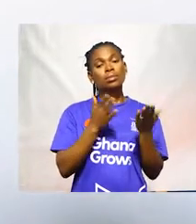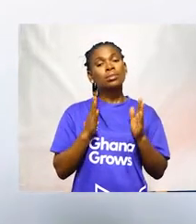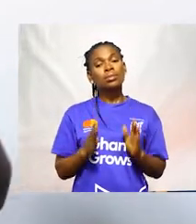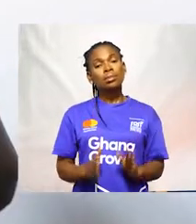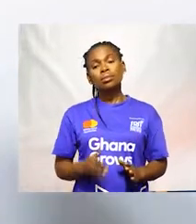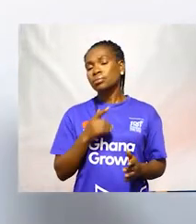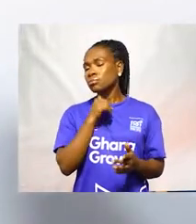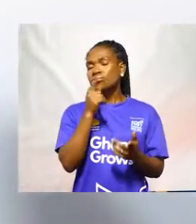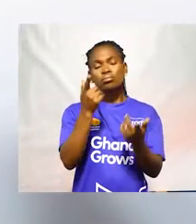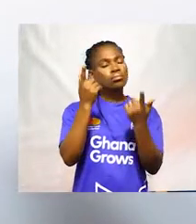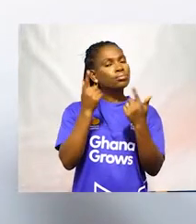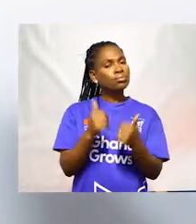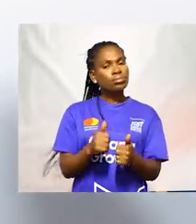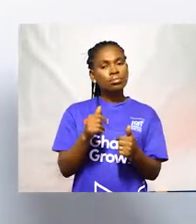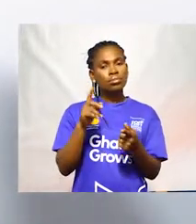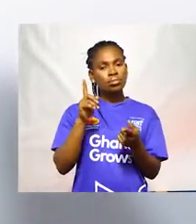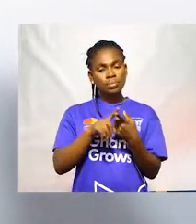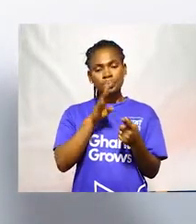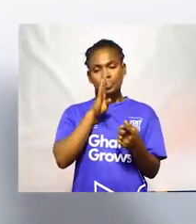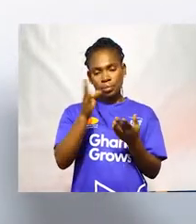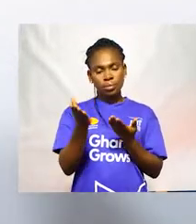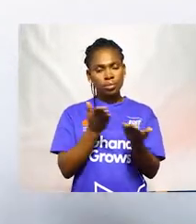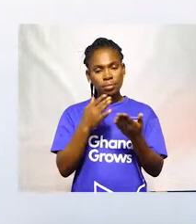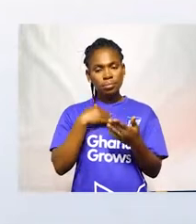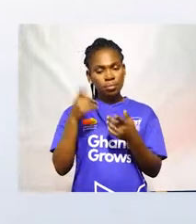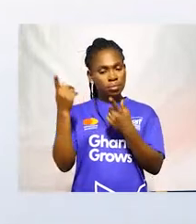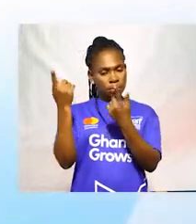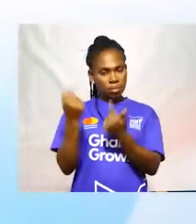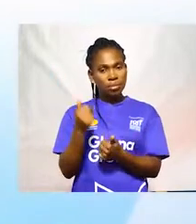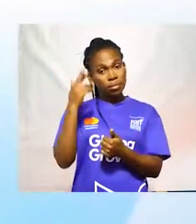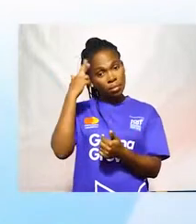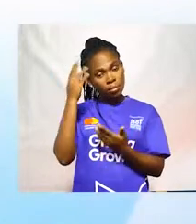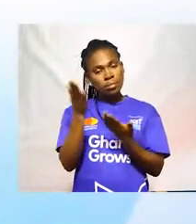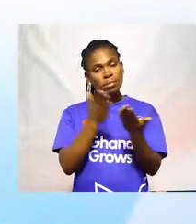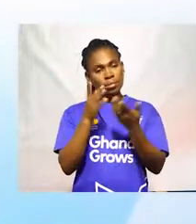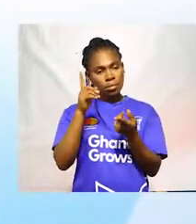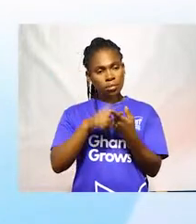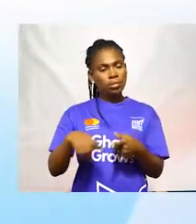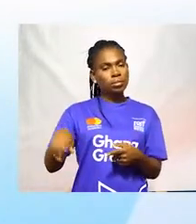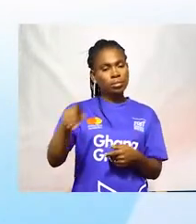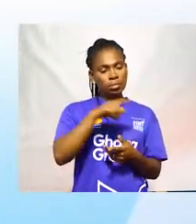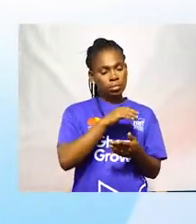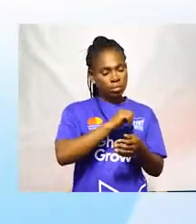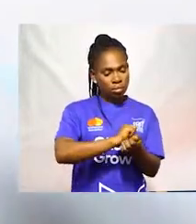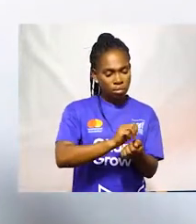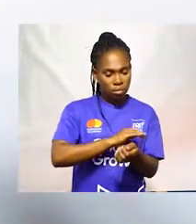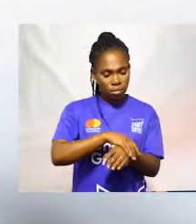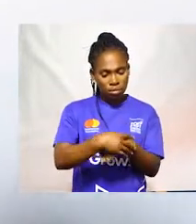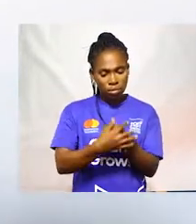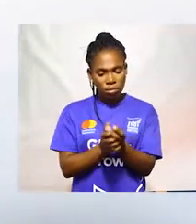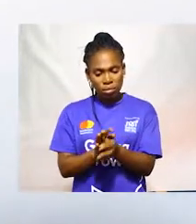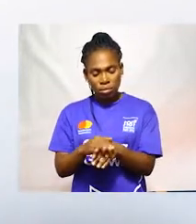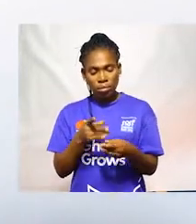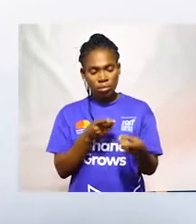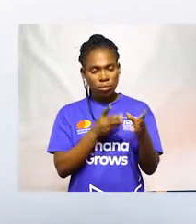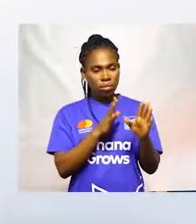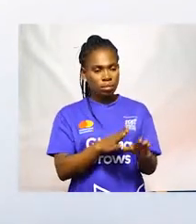said that I did not come to be served. I came to serve after washing the feet of his disciples. And he